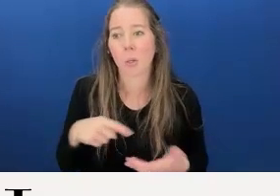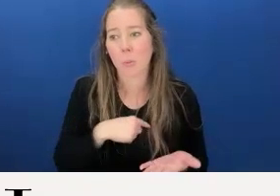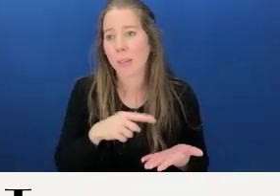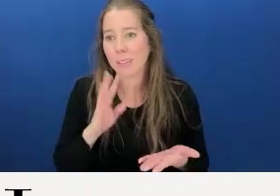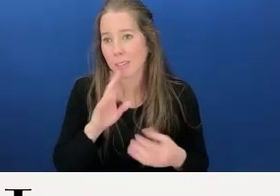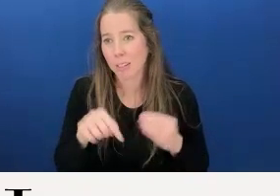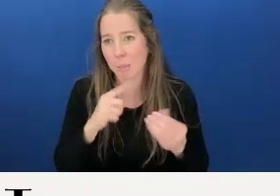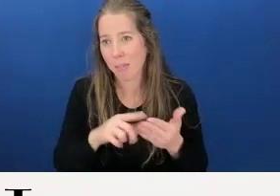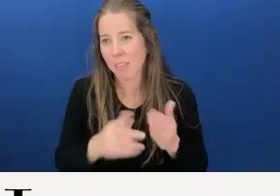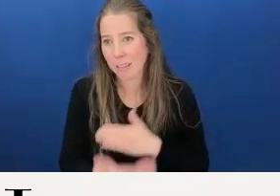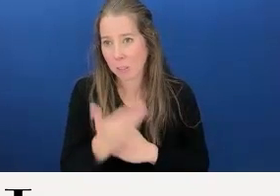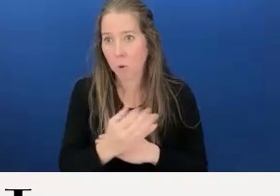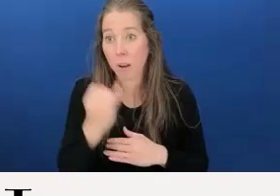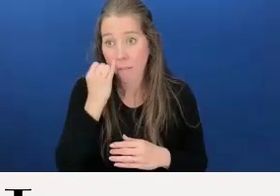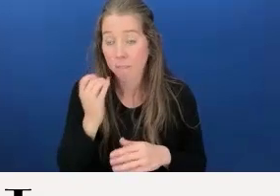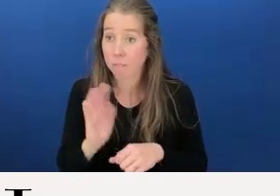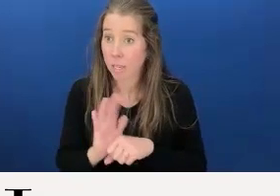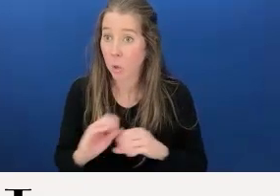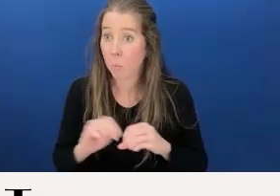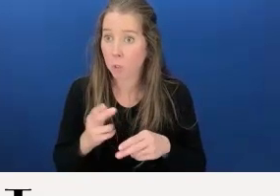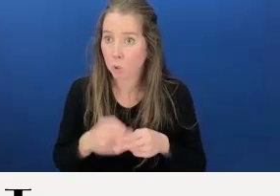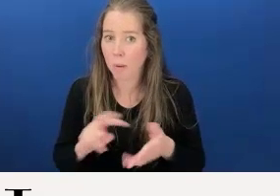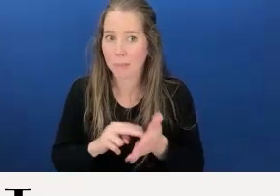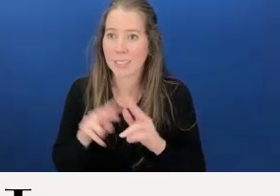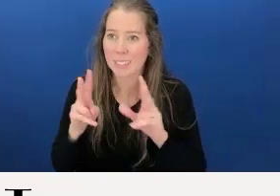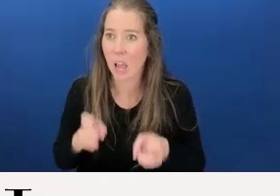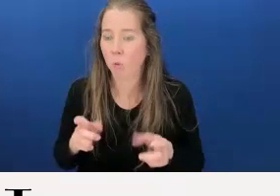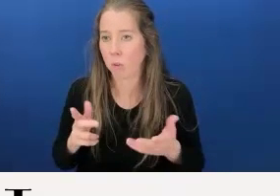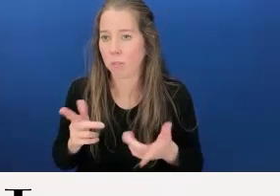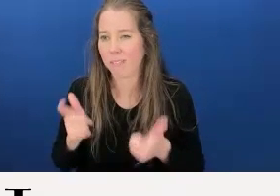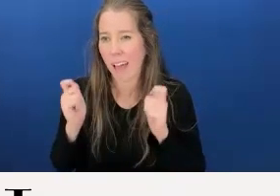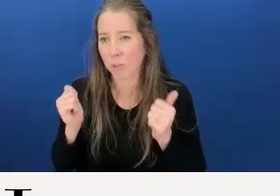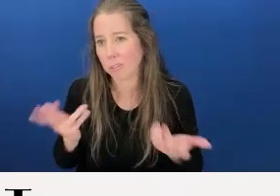the download speed is shorter for some folks.